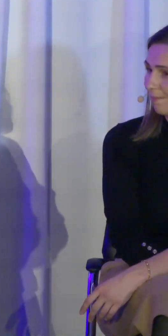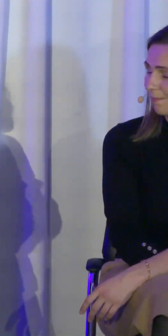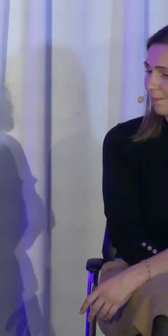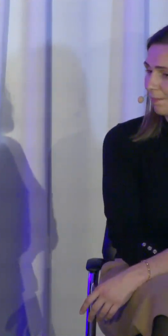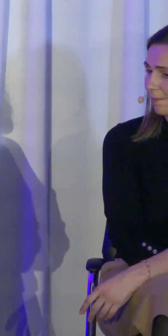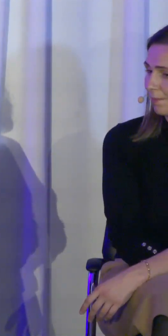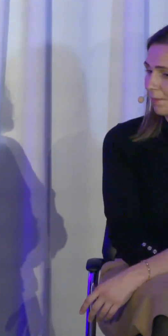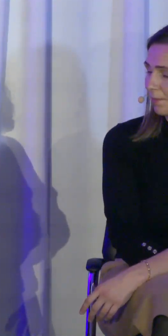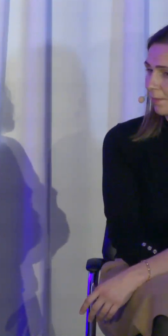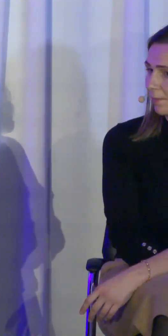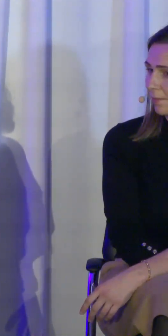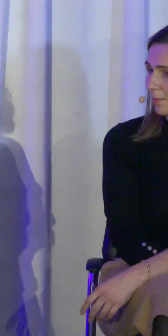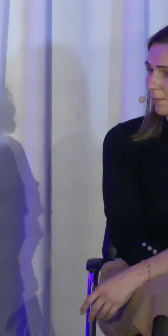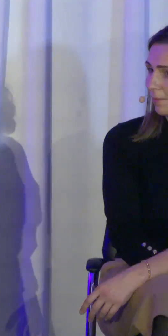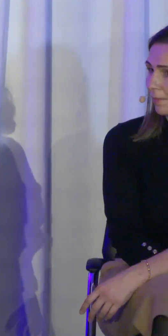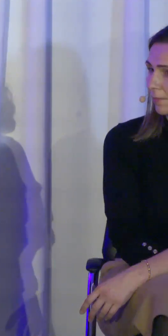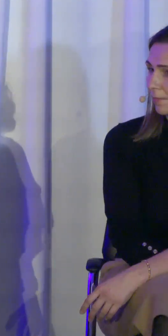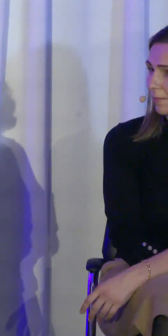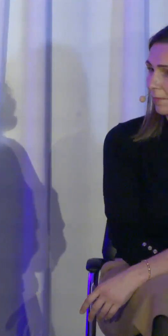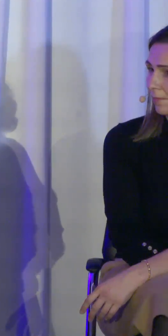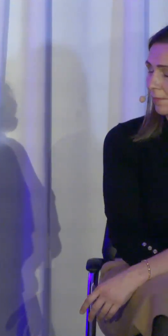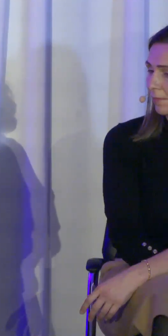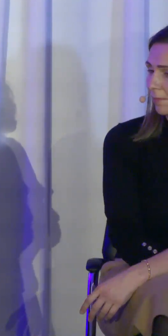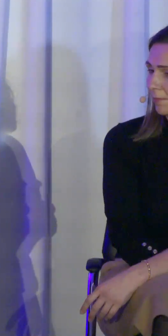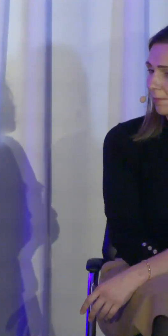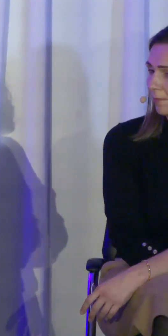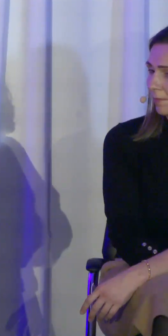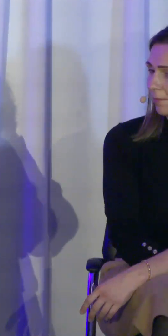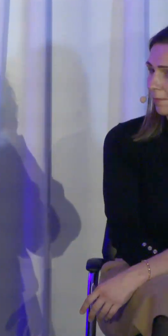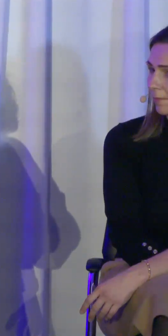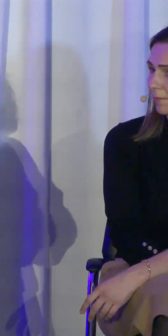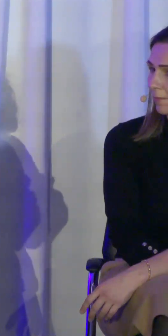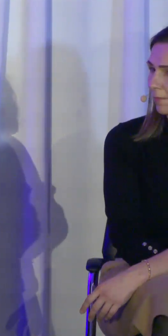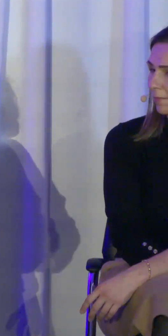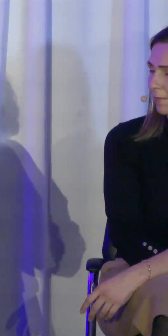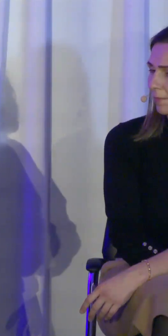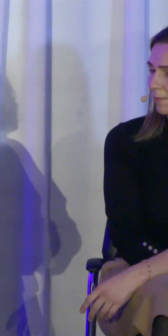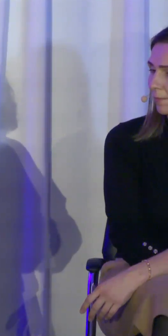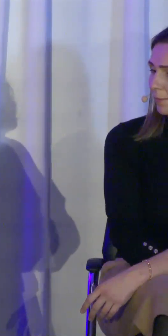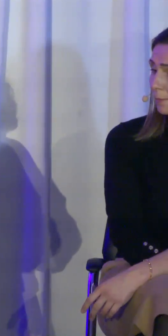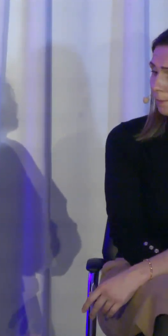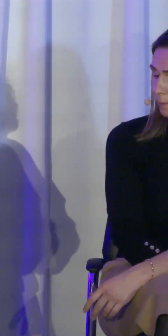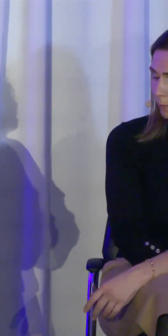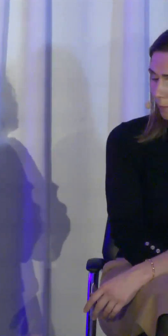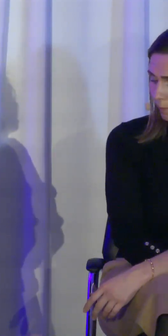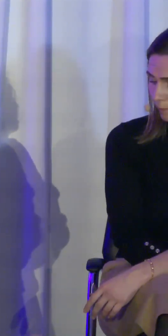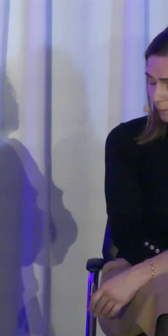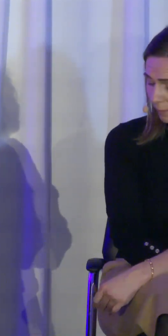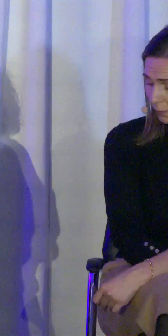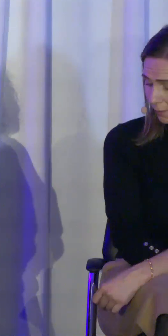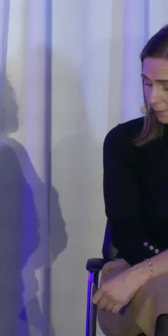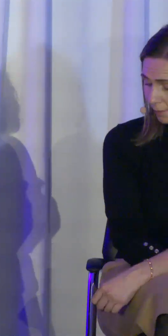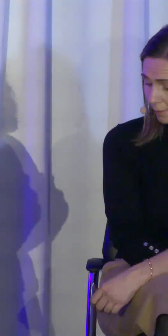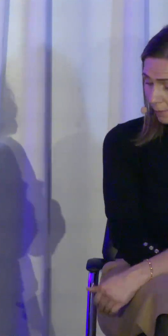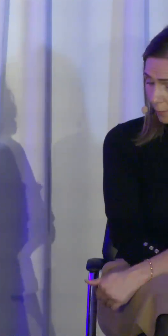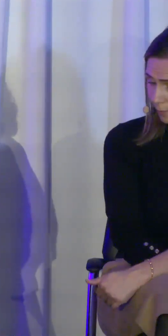people in sport. And we have the International Deaf